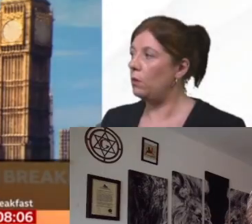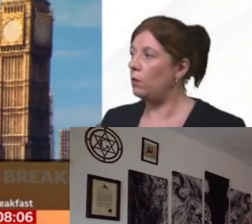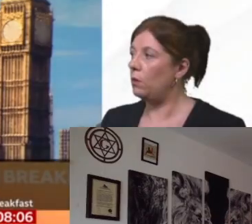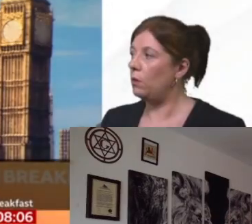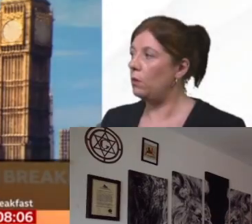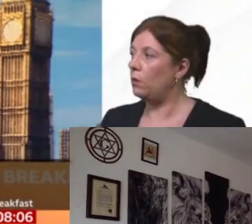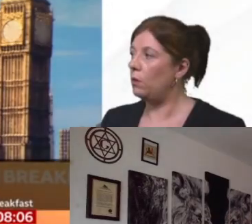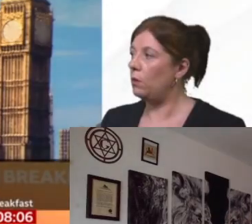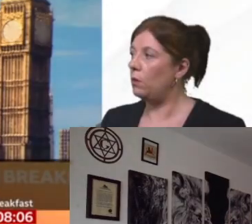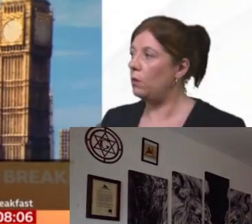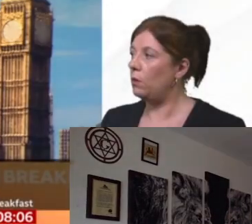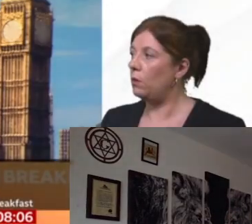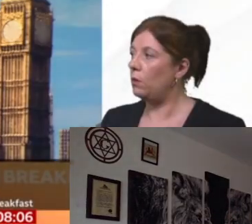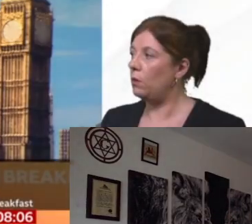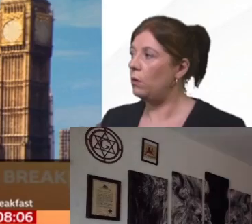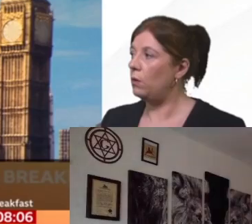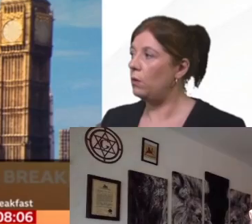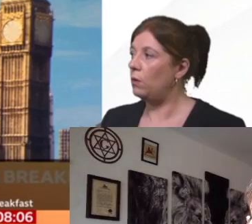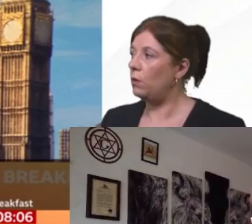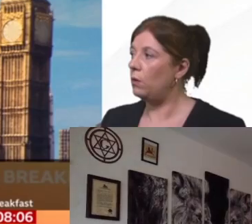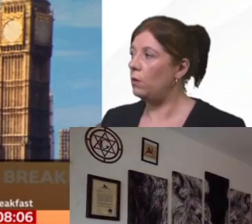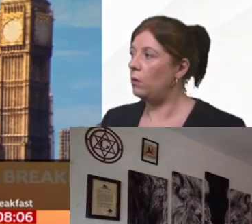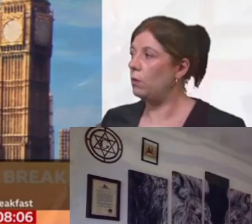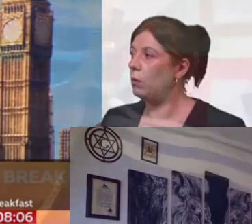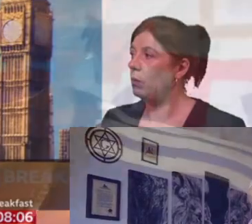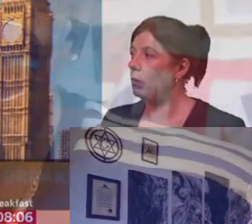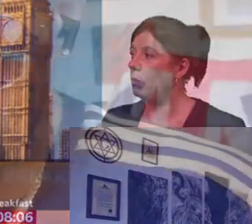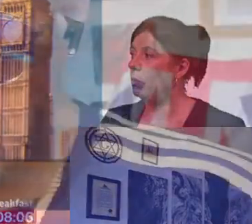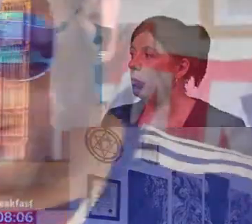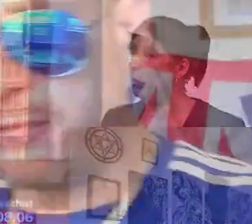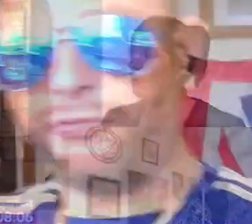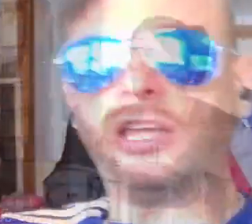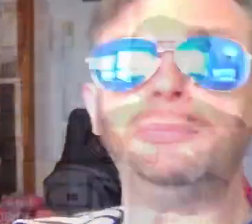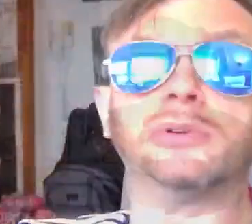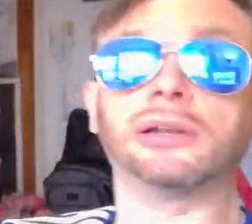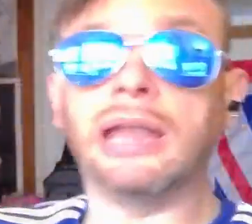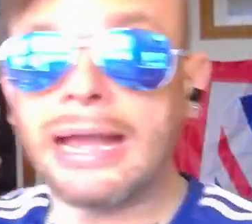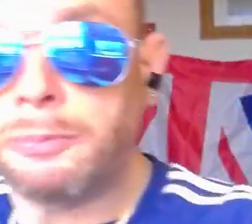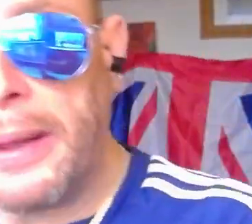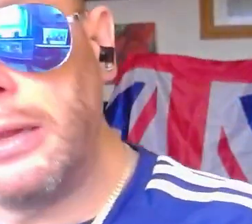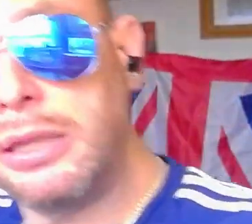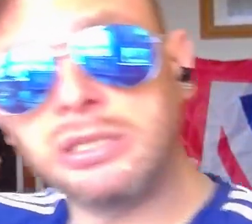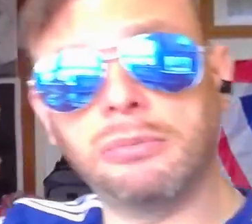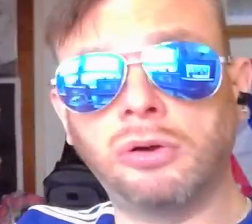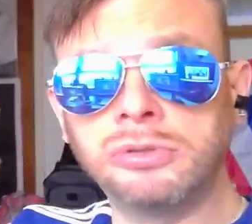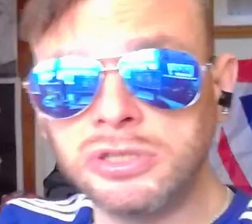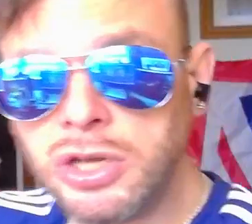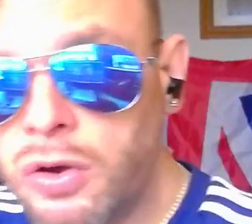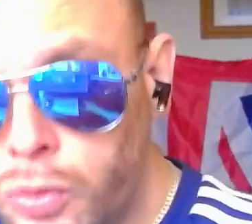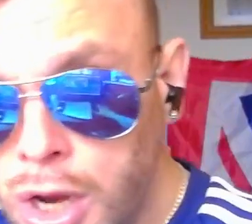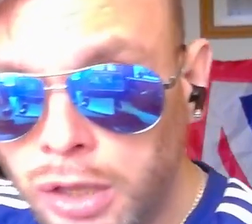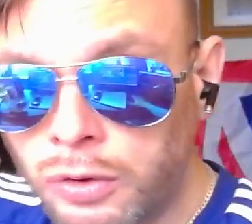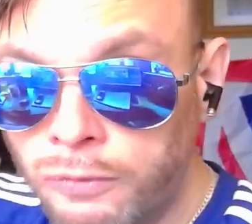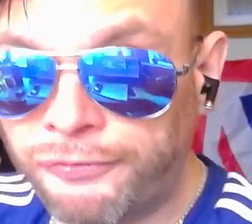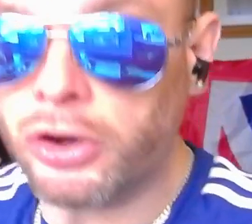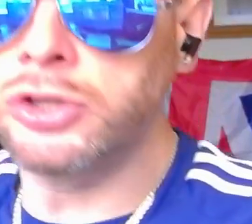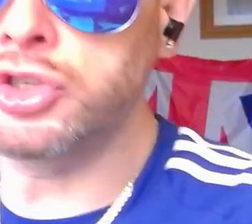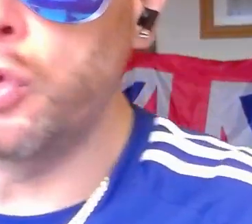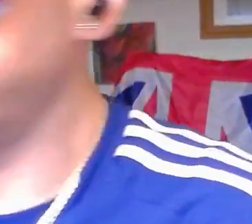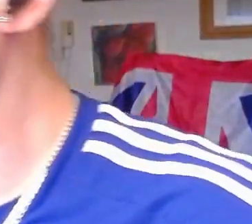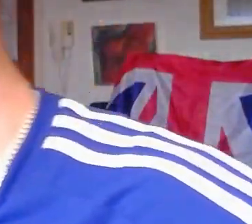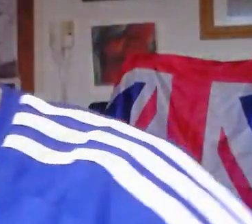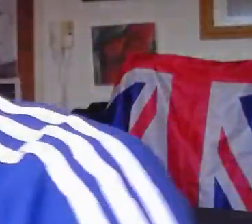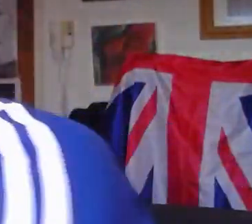Thunderbirds. You know, he genuinely looks like fucking Thunderbirds, man. They fucking were led by the least among us, you all. They're all